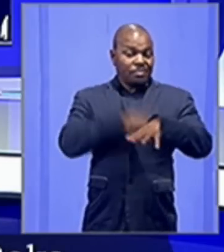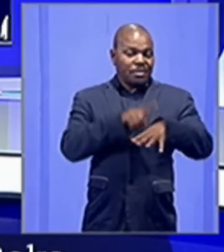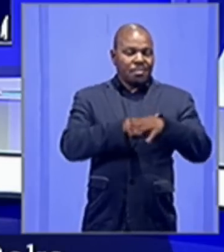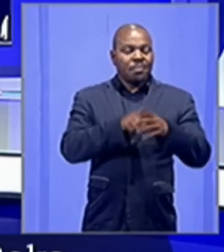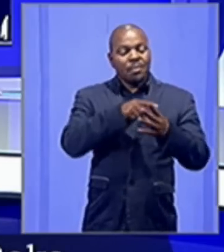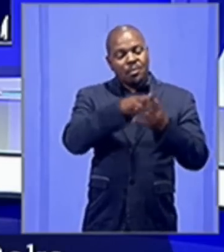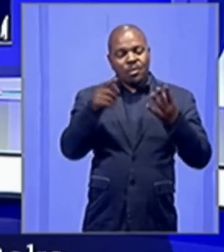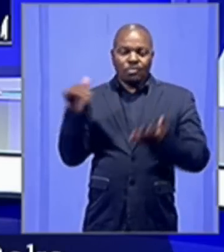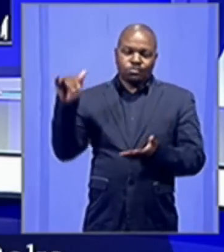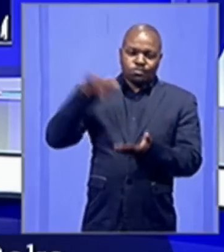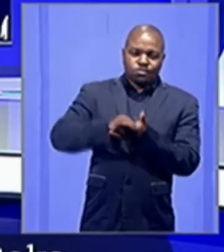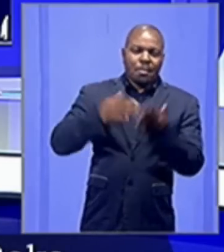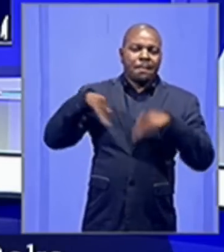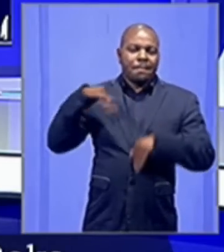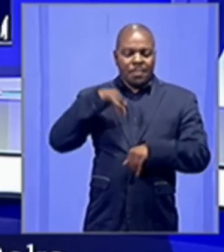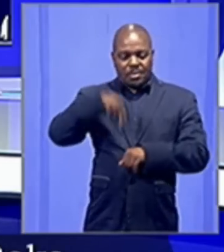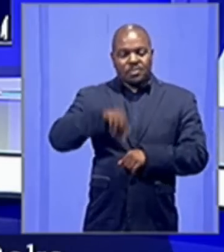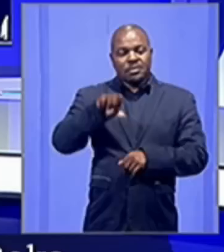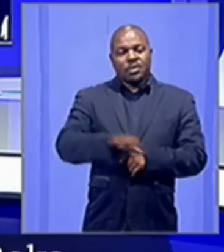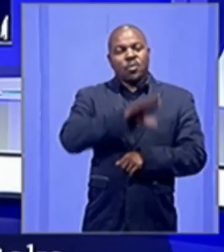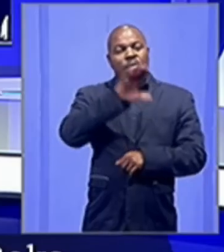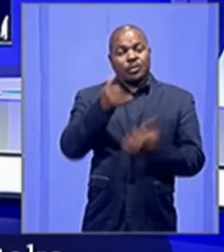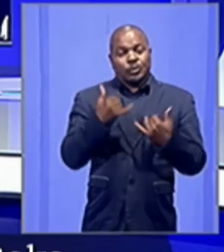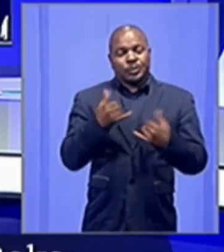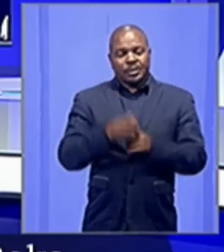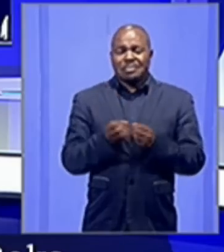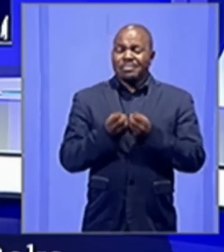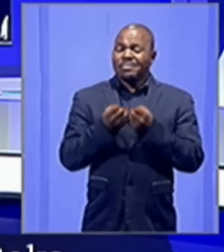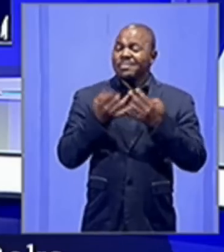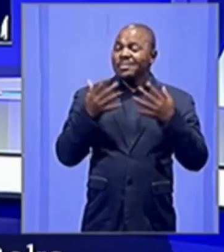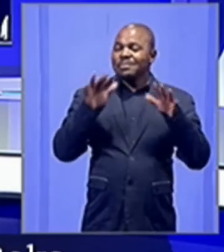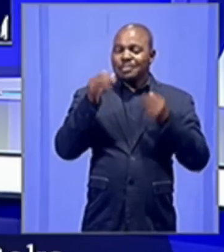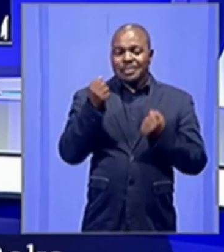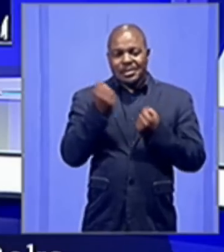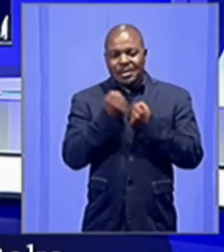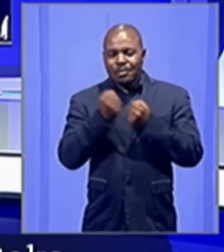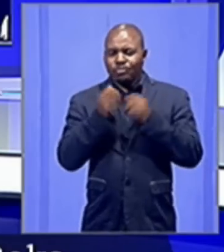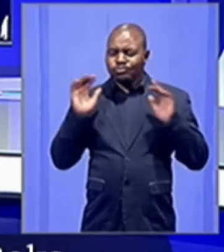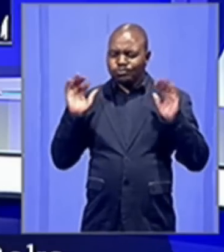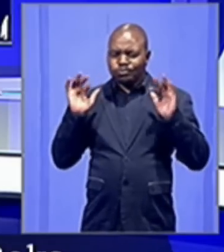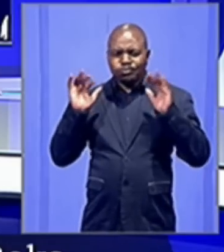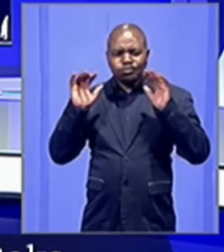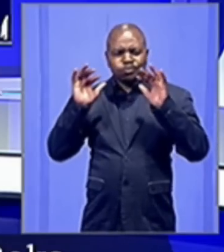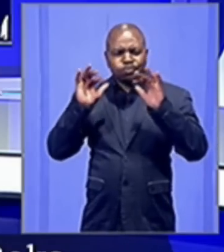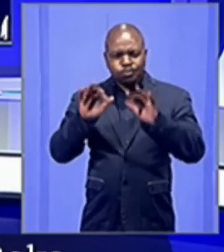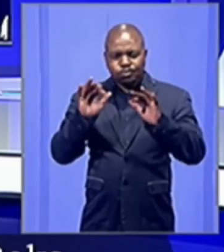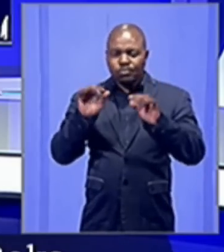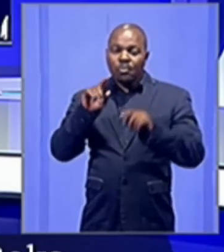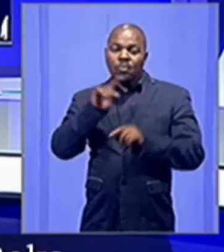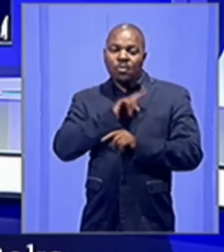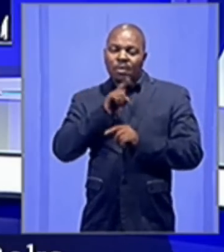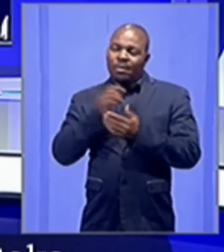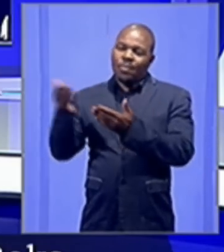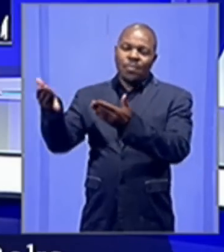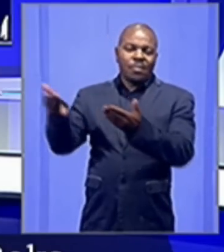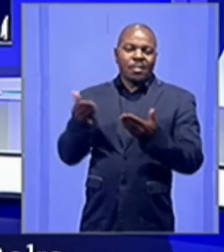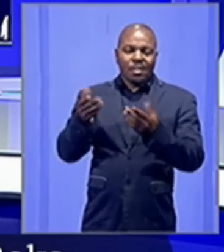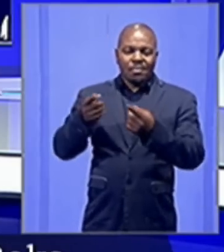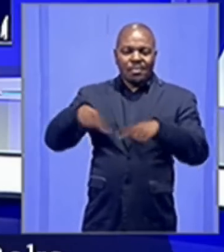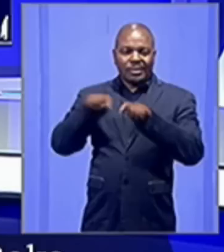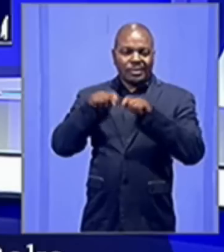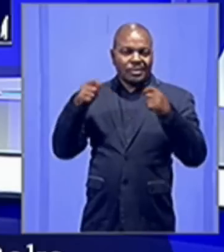buile gae Afrika Borwa lehono. Diketekete tša balatedi ba tšwile ka makatana mane go ya go